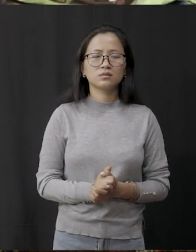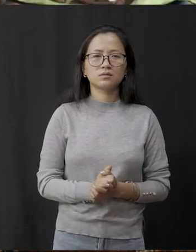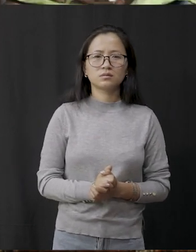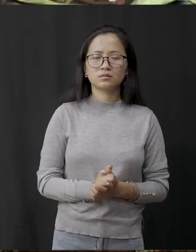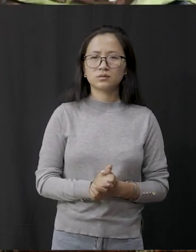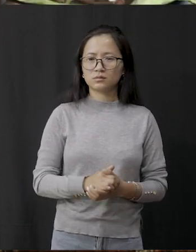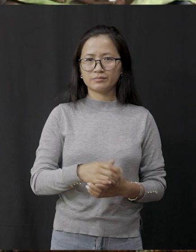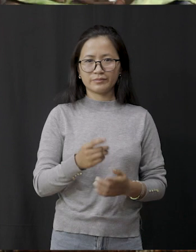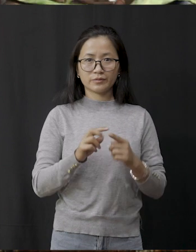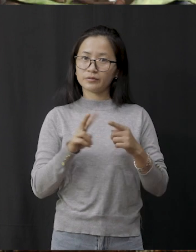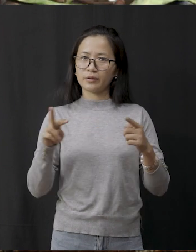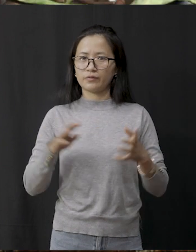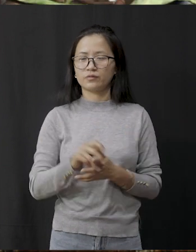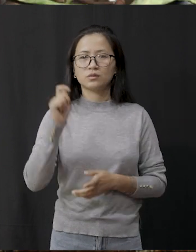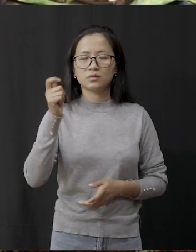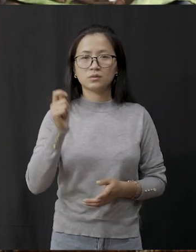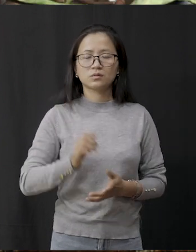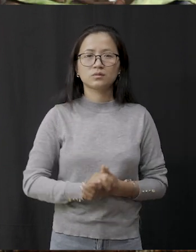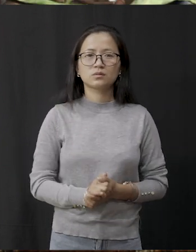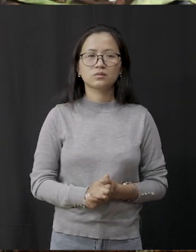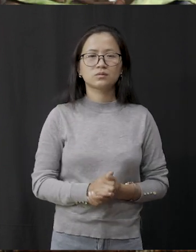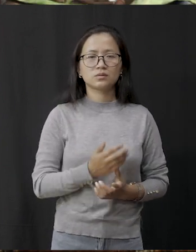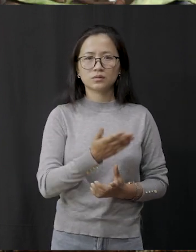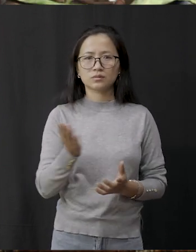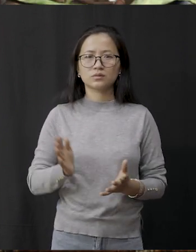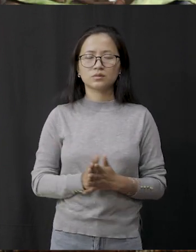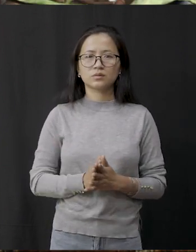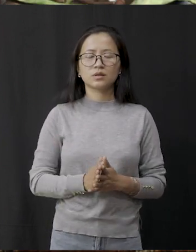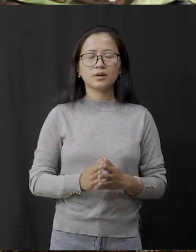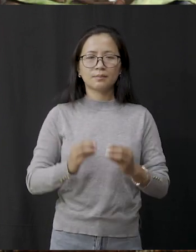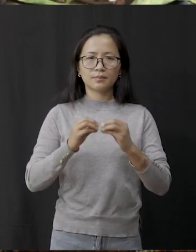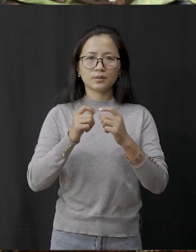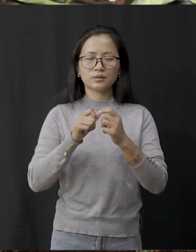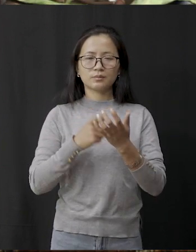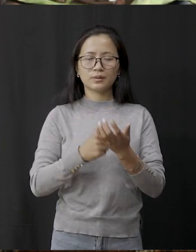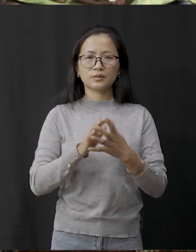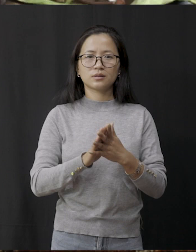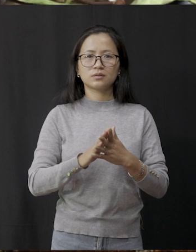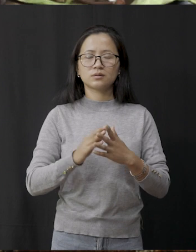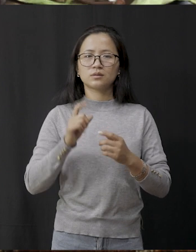this type of work, students? So this is, we call blacksmith.